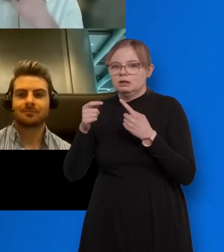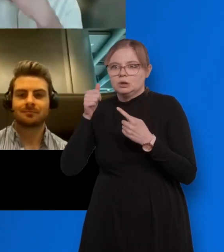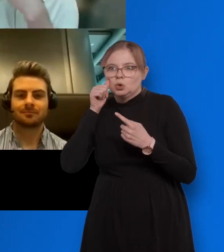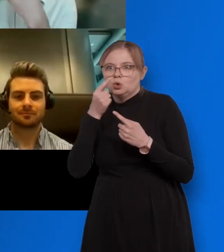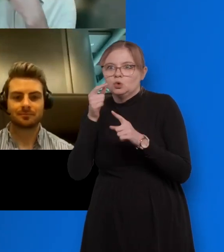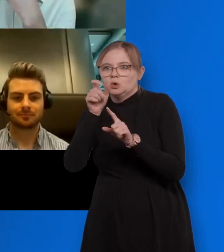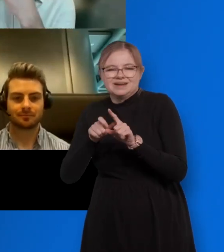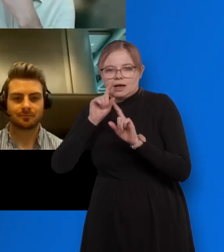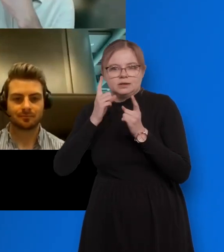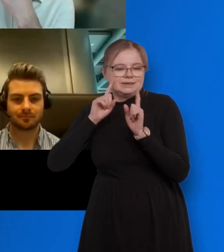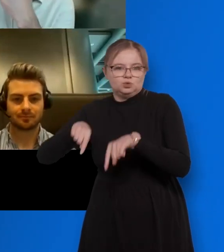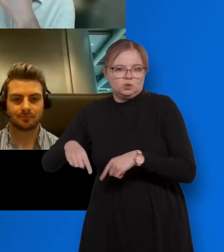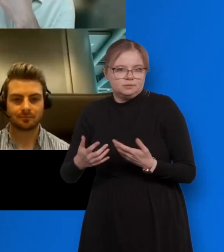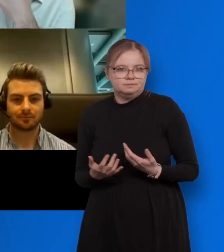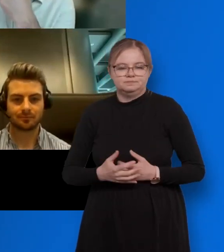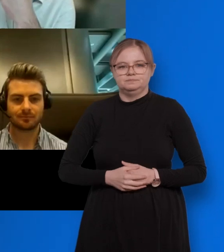it.